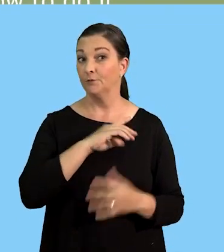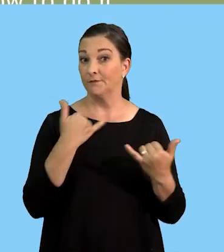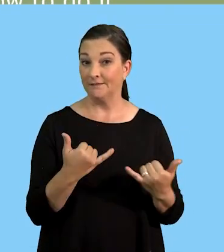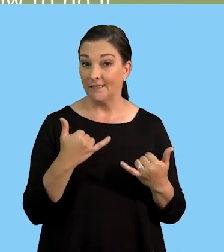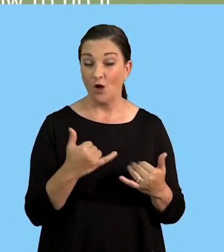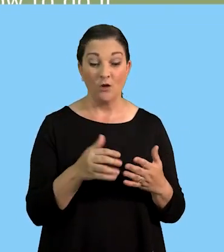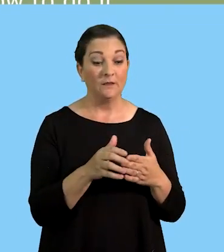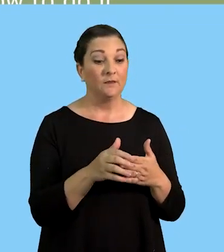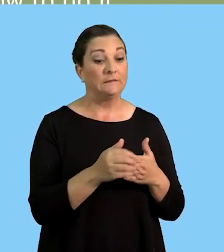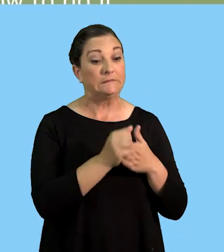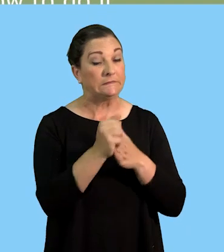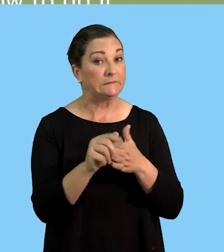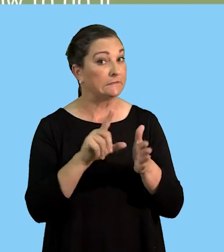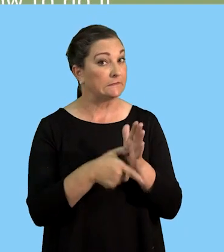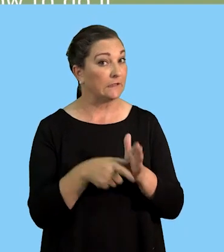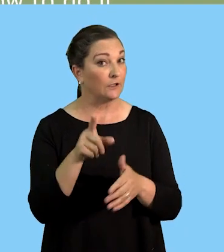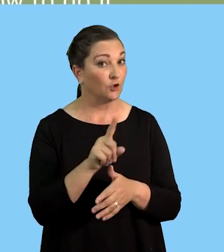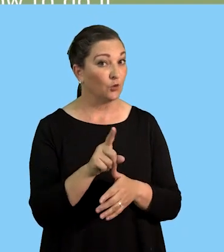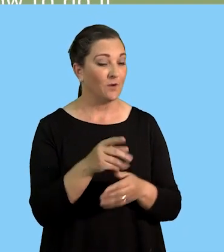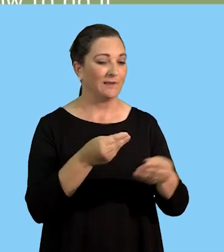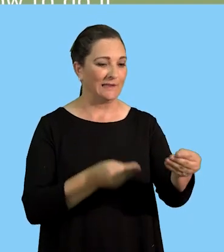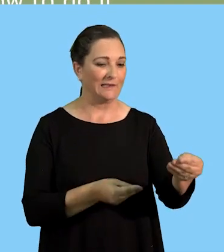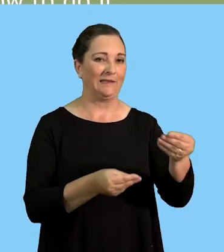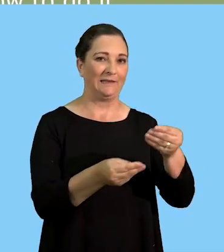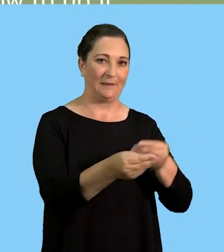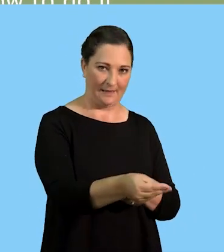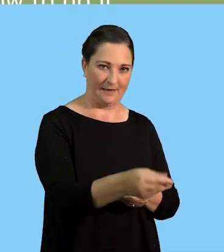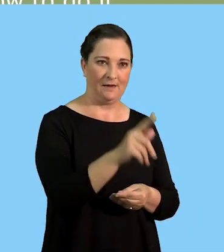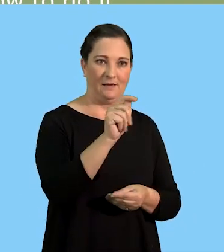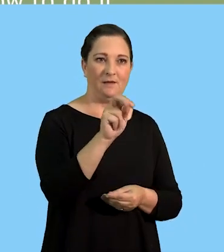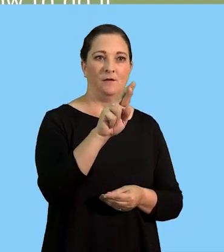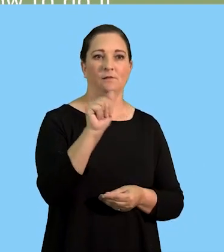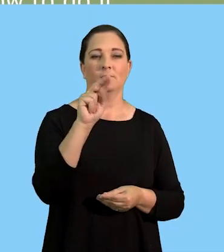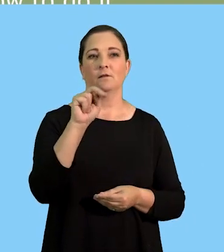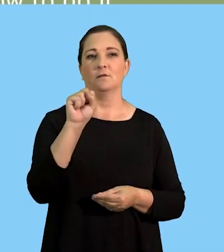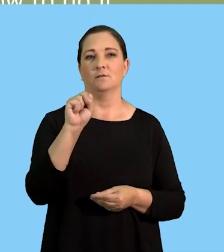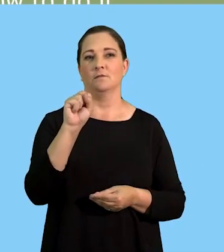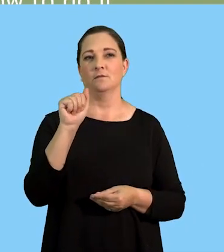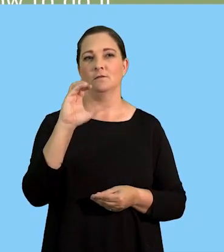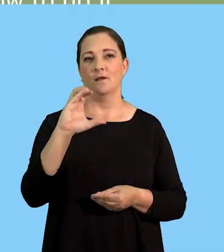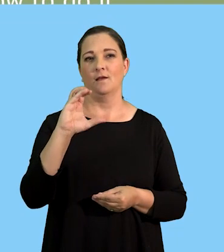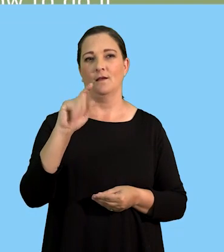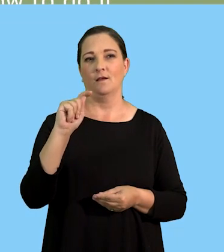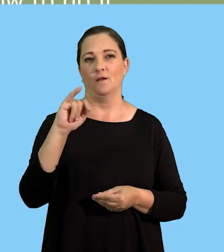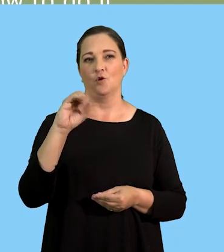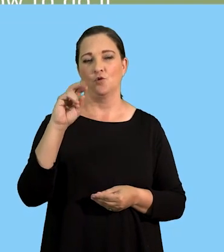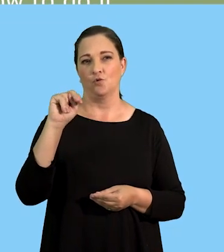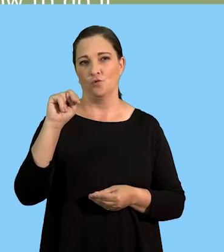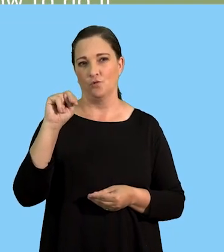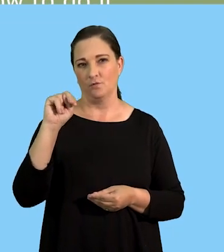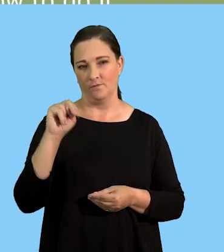has to do with a leadership style we call transactional. Transactional leadership